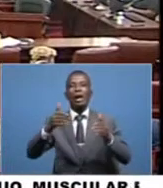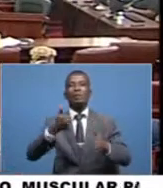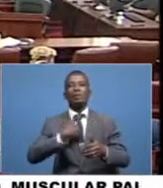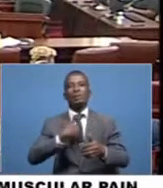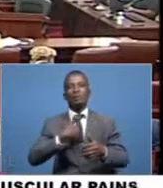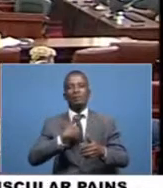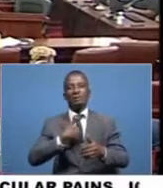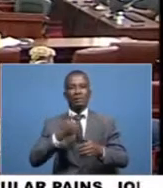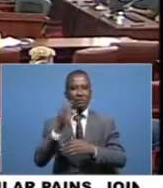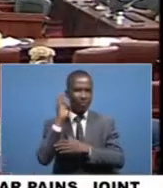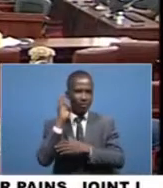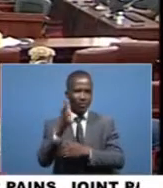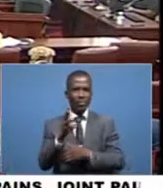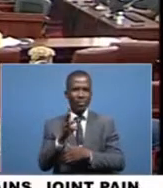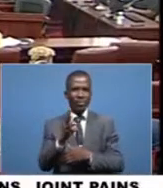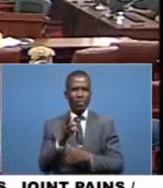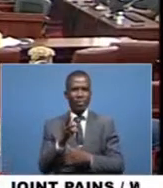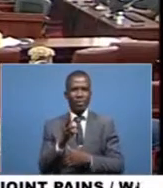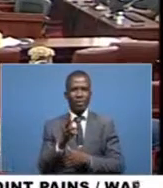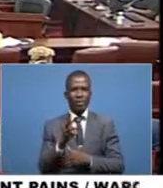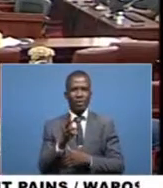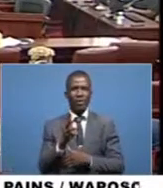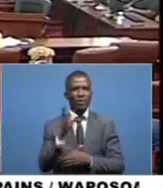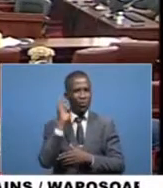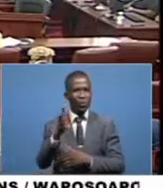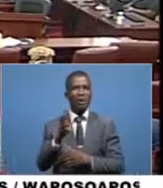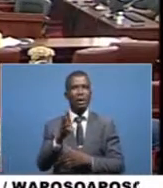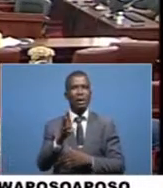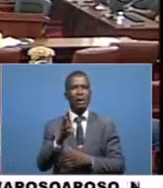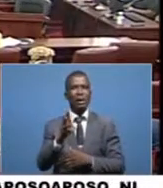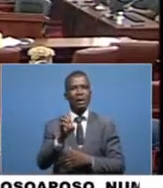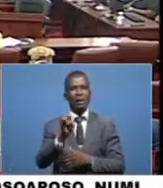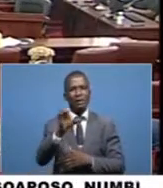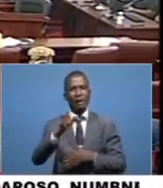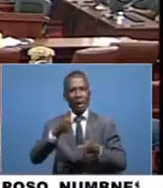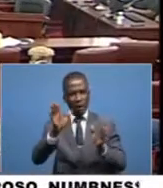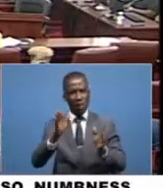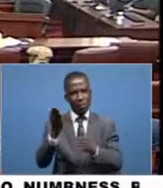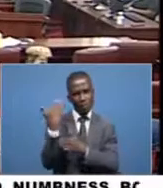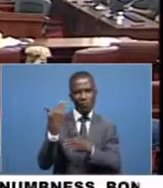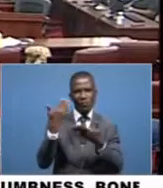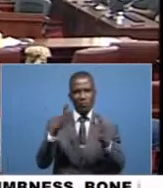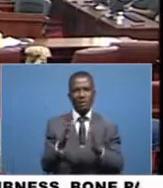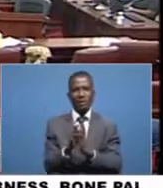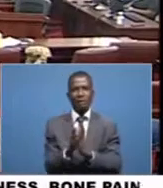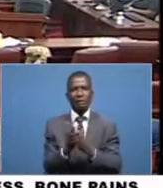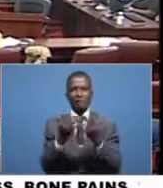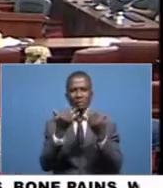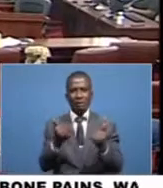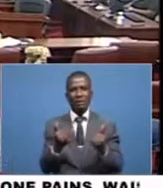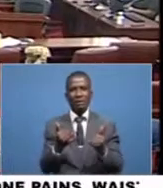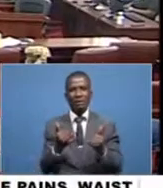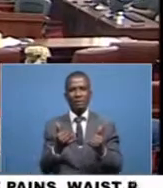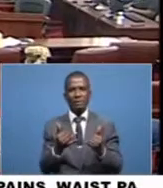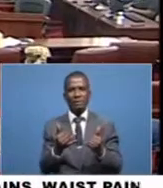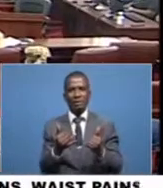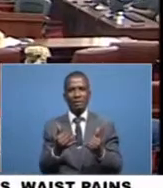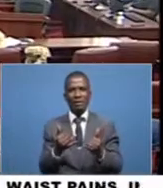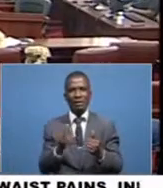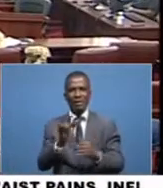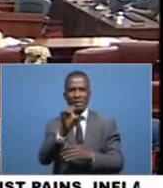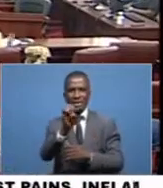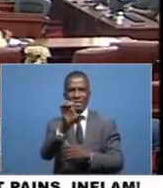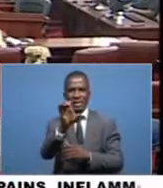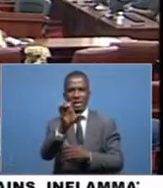which the chairperson indicated her availability for cross-examination. Finally, it was contended by counsel for the petitioner that the first